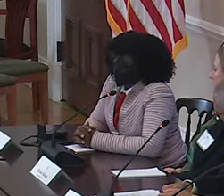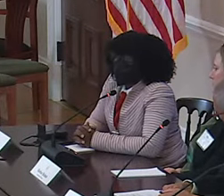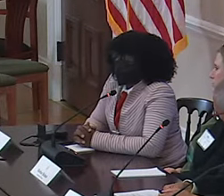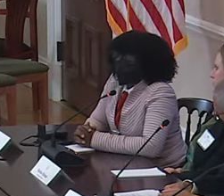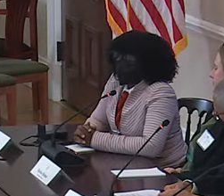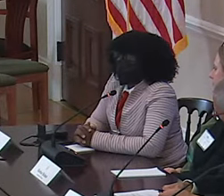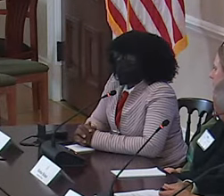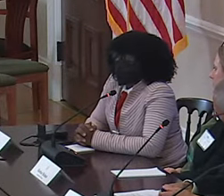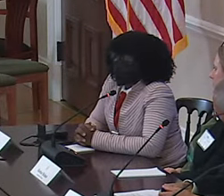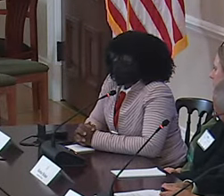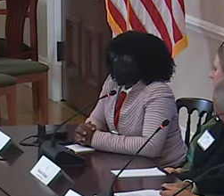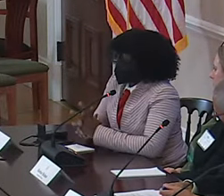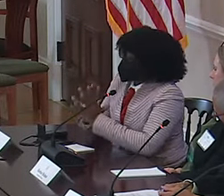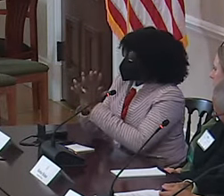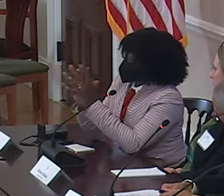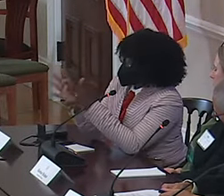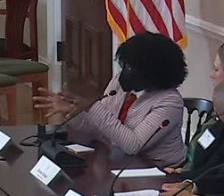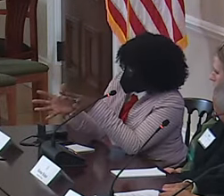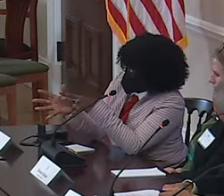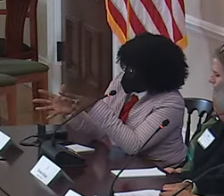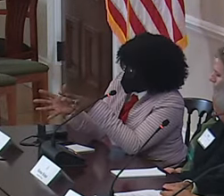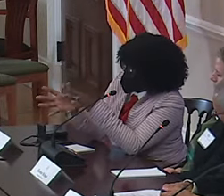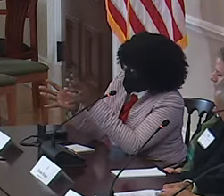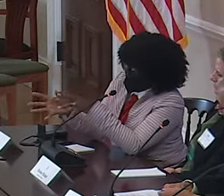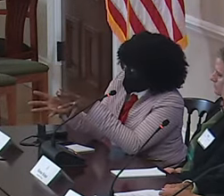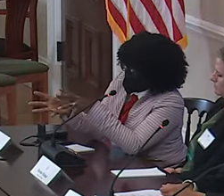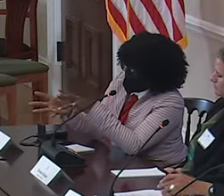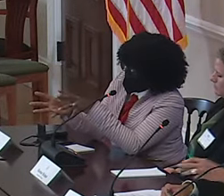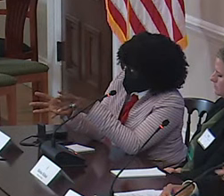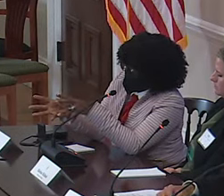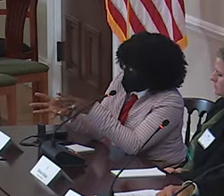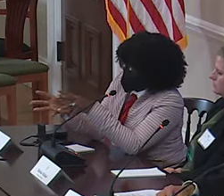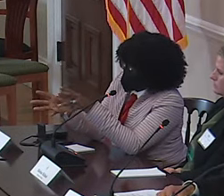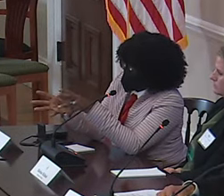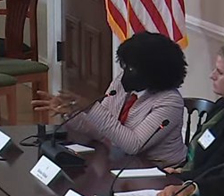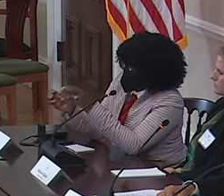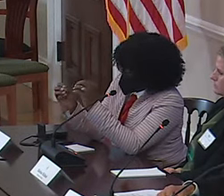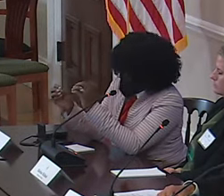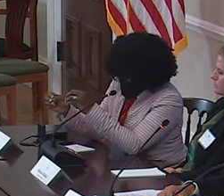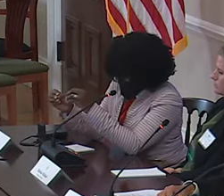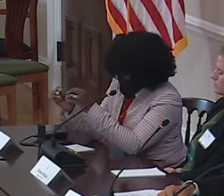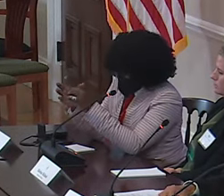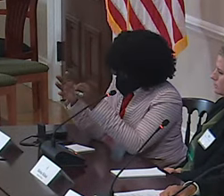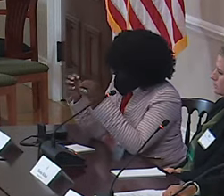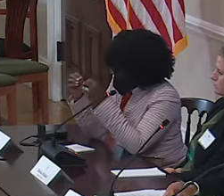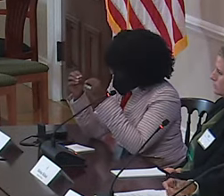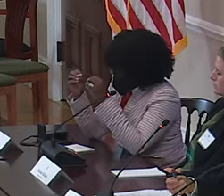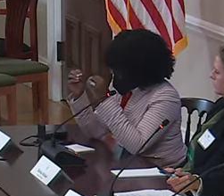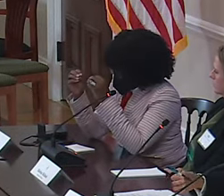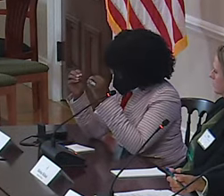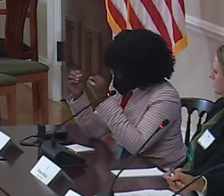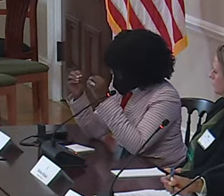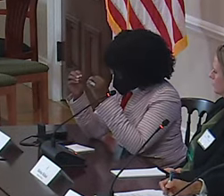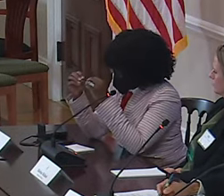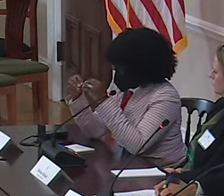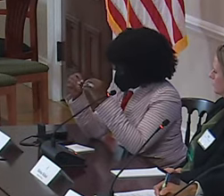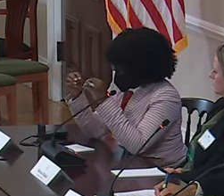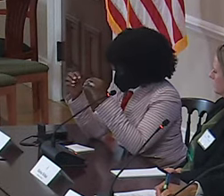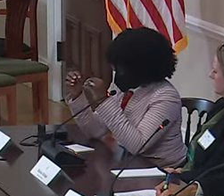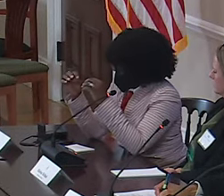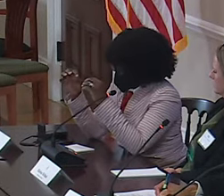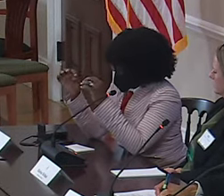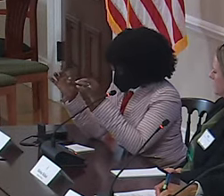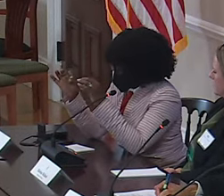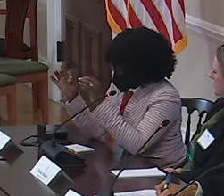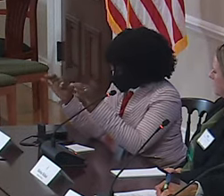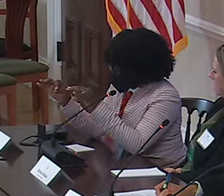sir. So first of all, thank you for everything you said. That was amazing. And actually